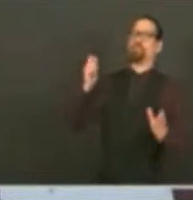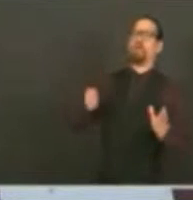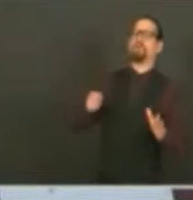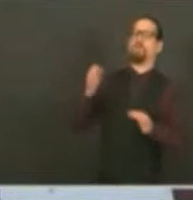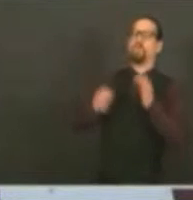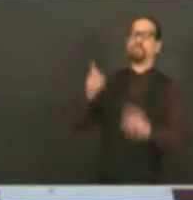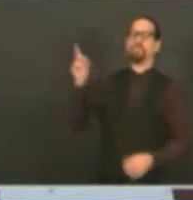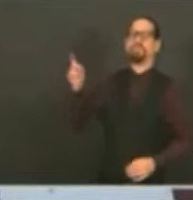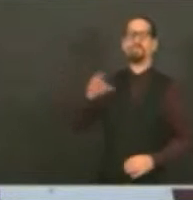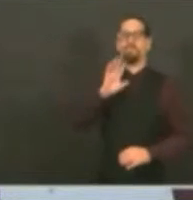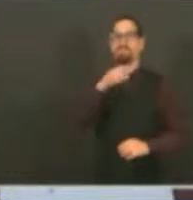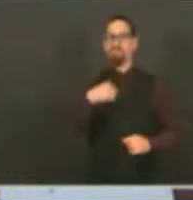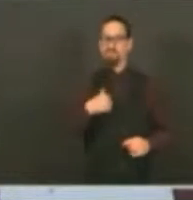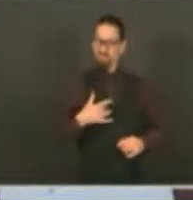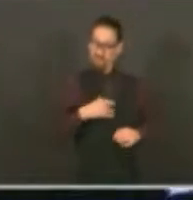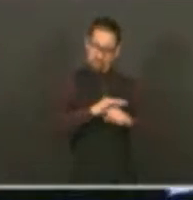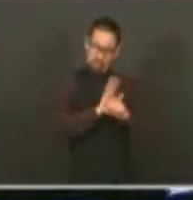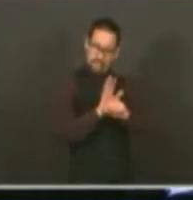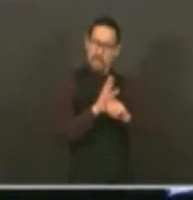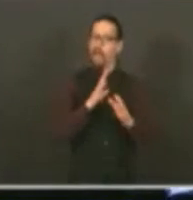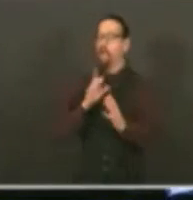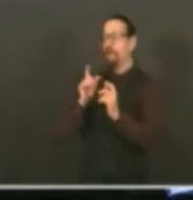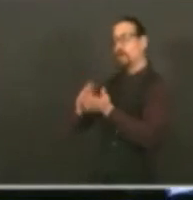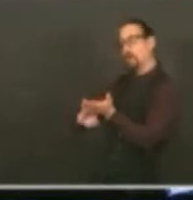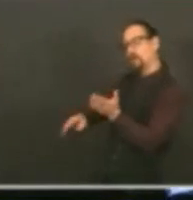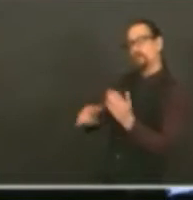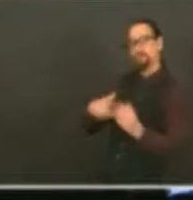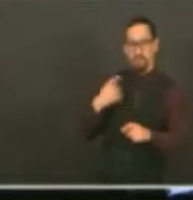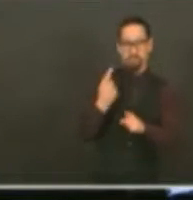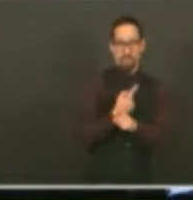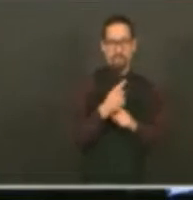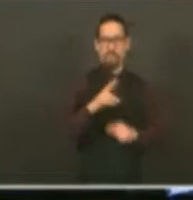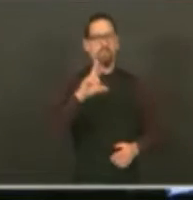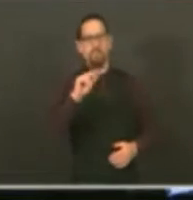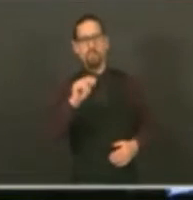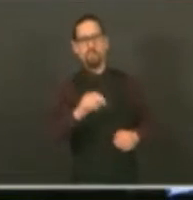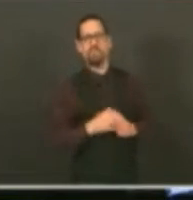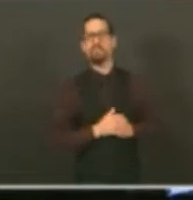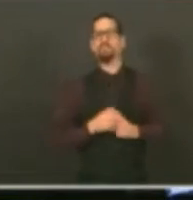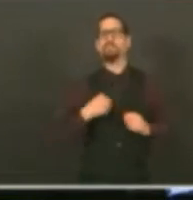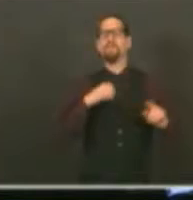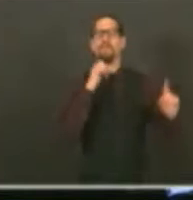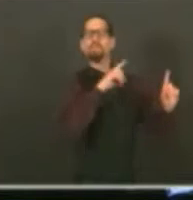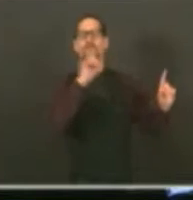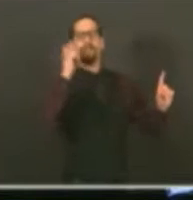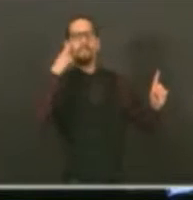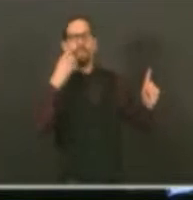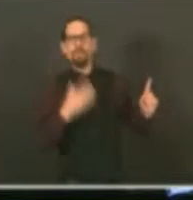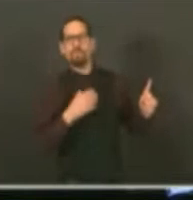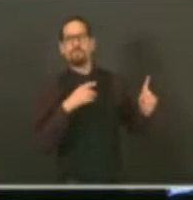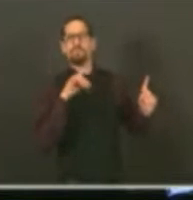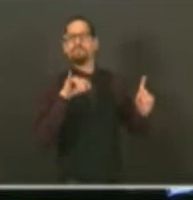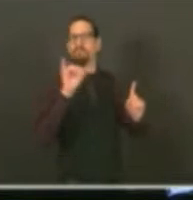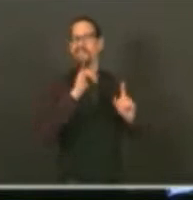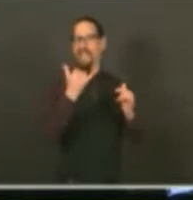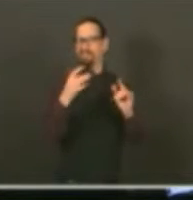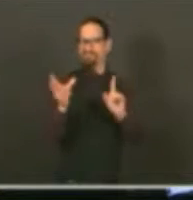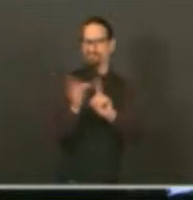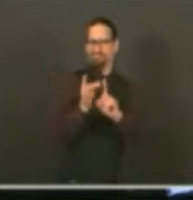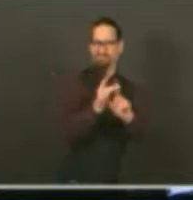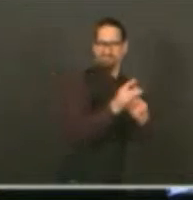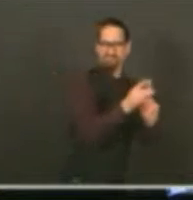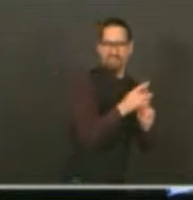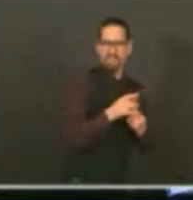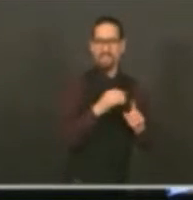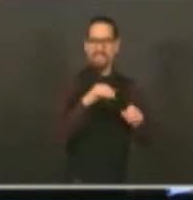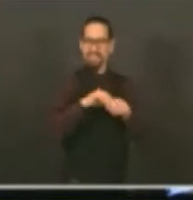Governor, you said one of the reasons that the infection rate of Rhode Island being the highest in the country is because people still are not following the